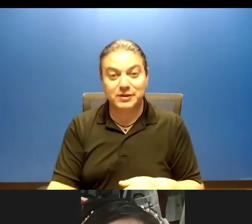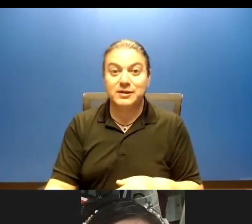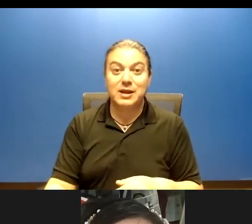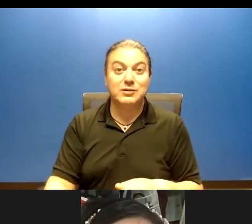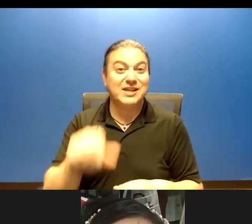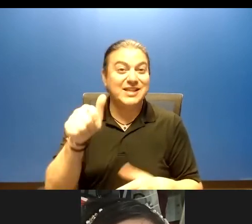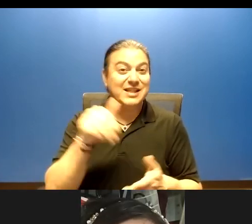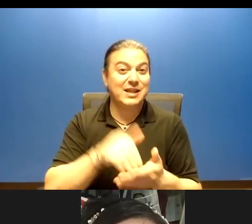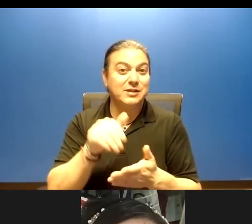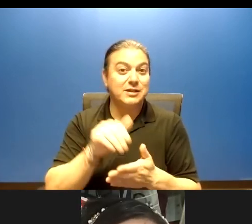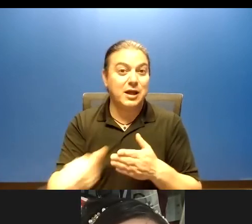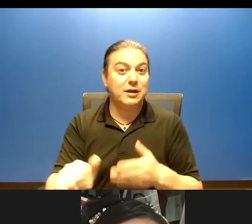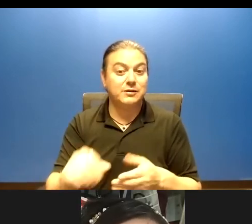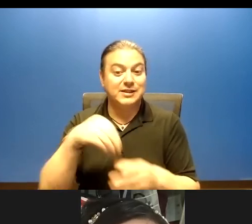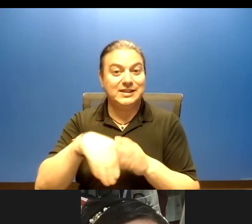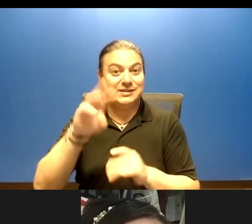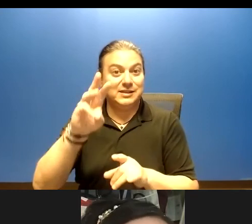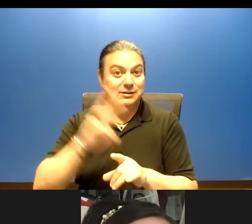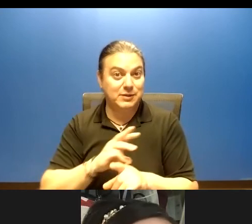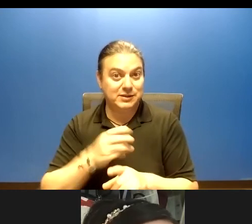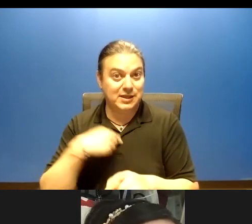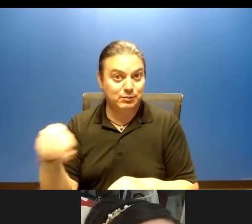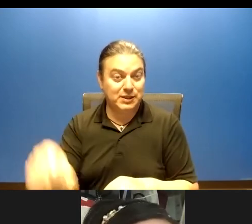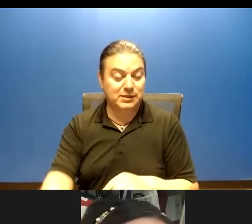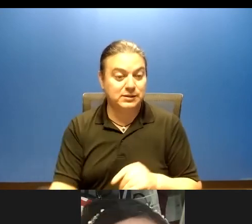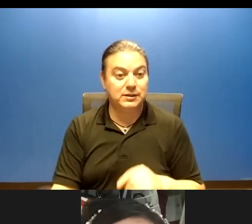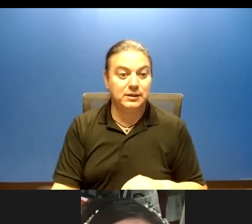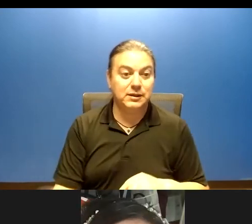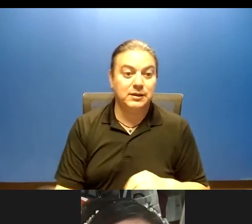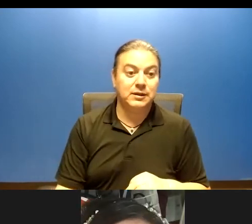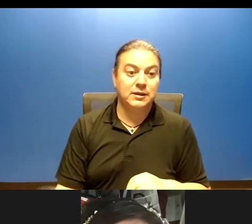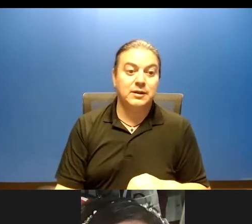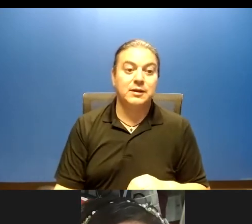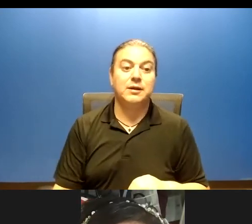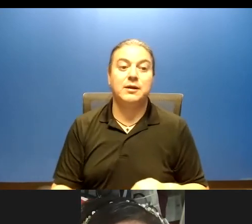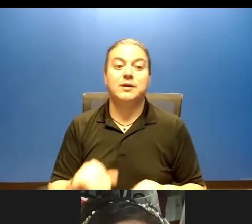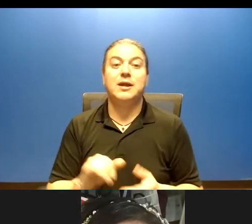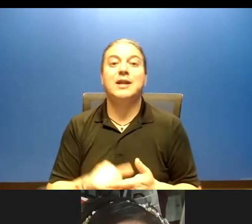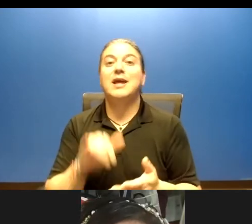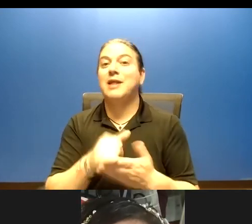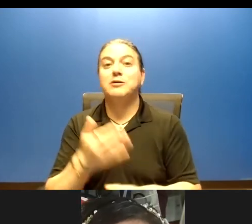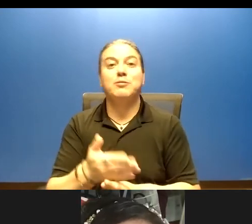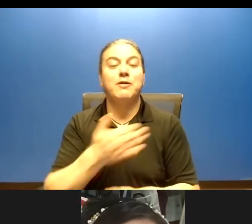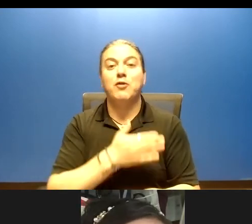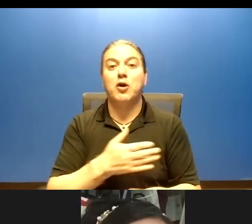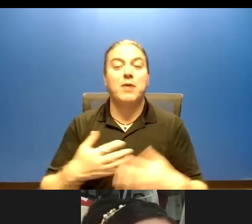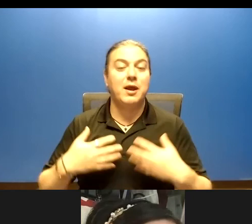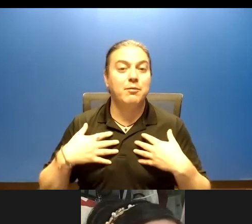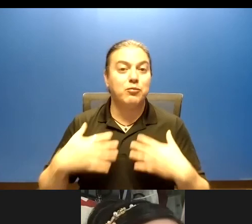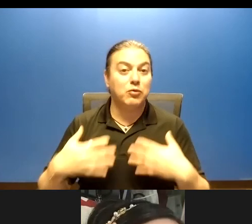obviously, but I was trying to survive, and in that time, that was before like my ventilator, and before I knew I was